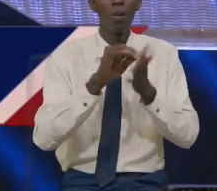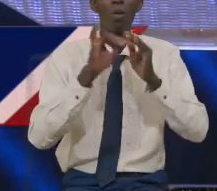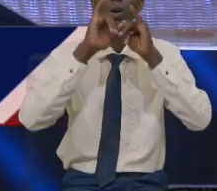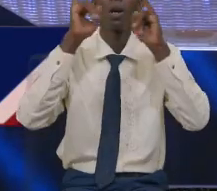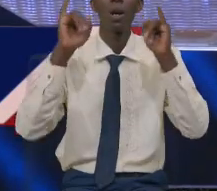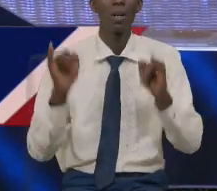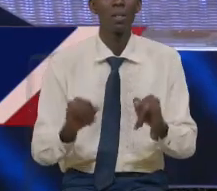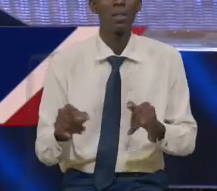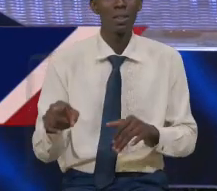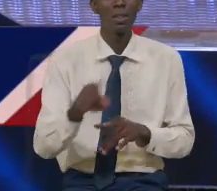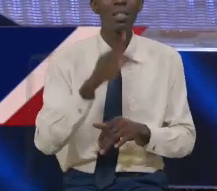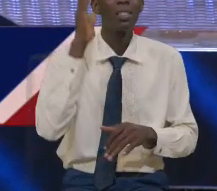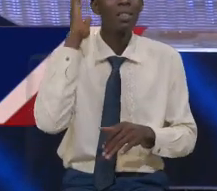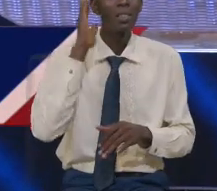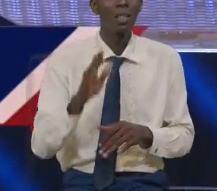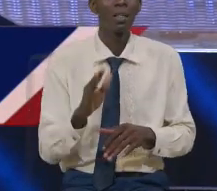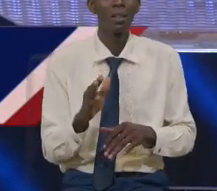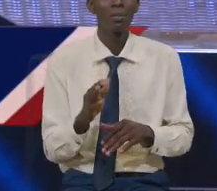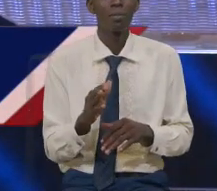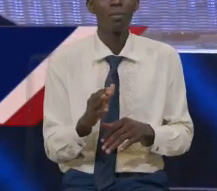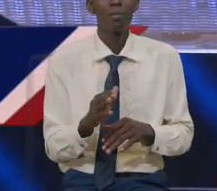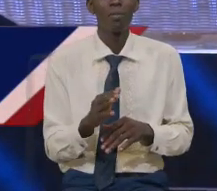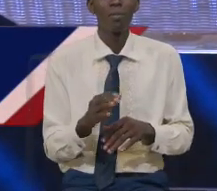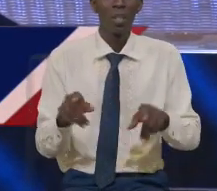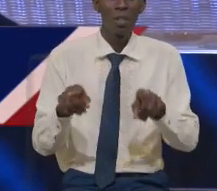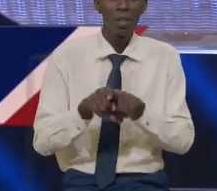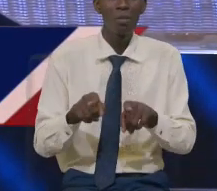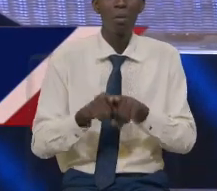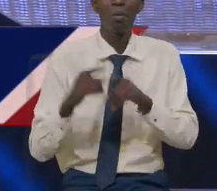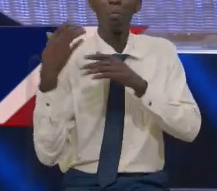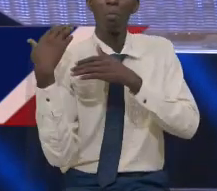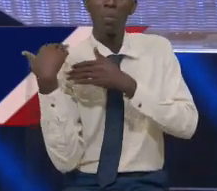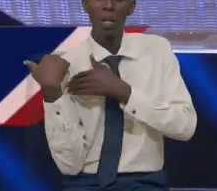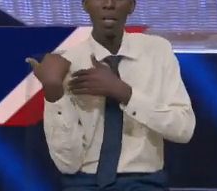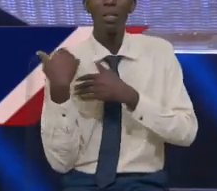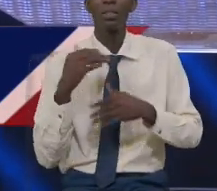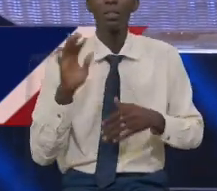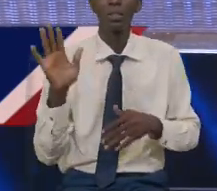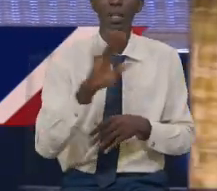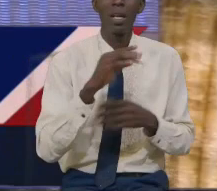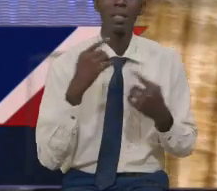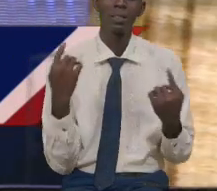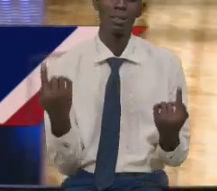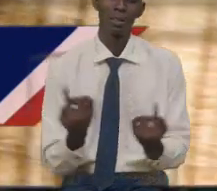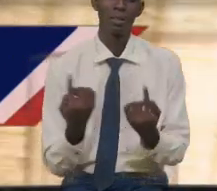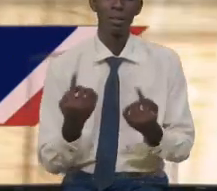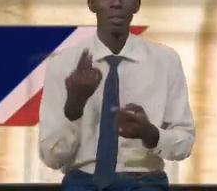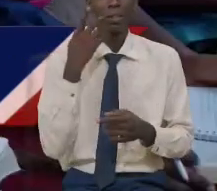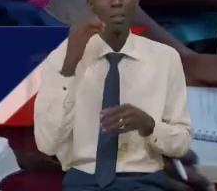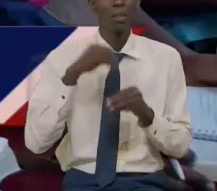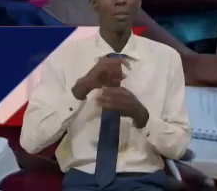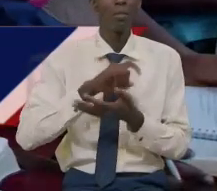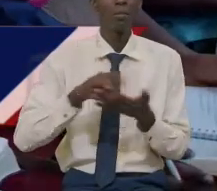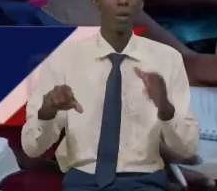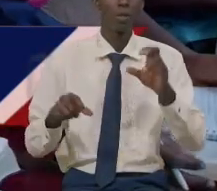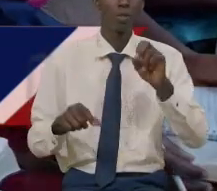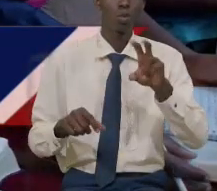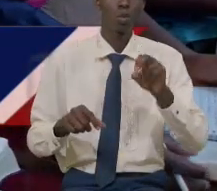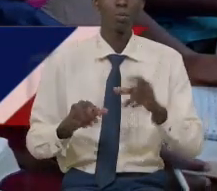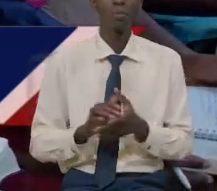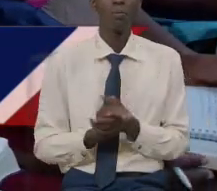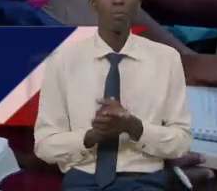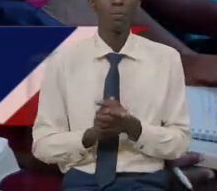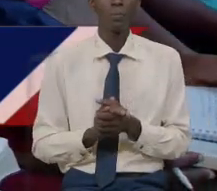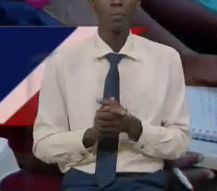idols, they have even they shall bear their iniquity. Look at verse 12. In verse 12,